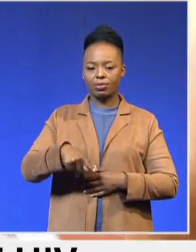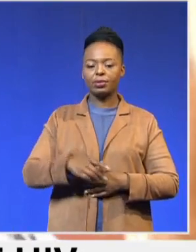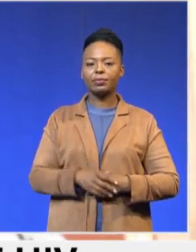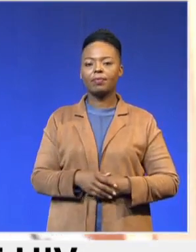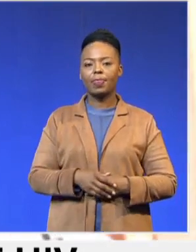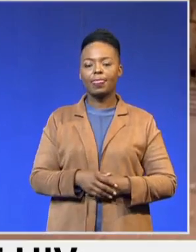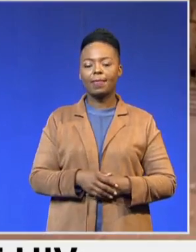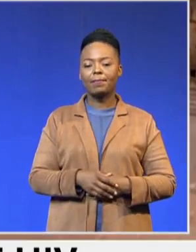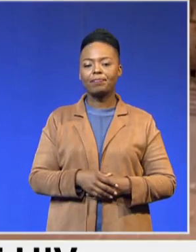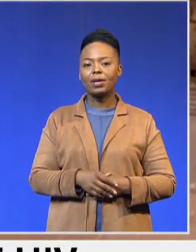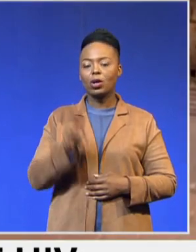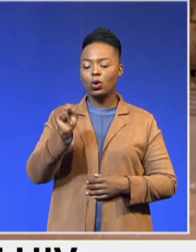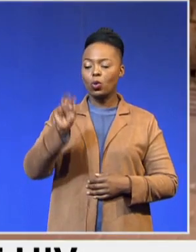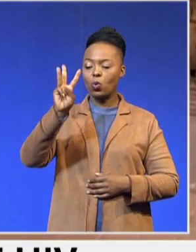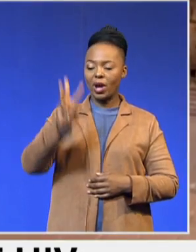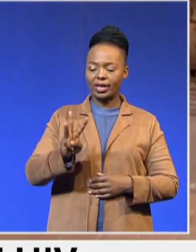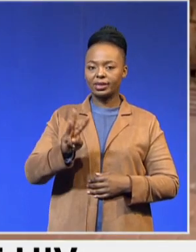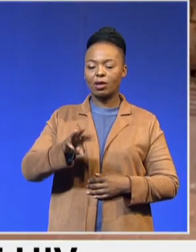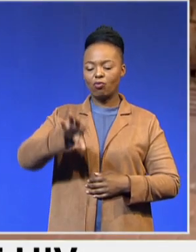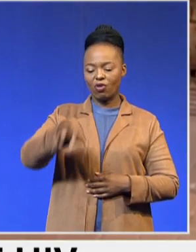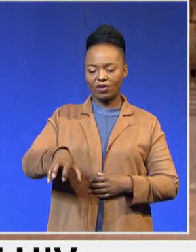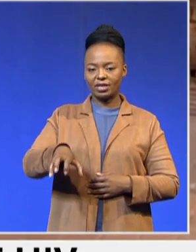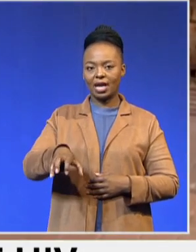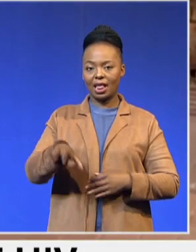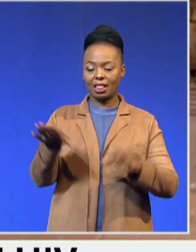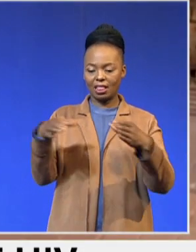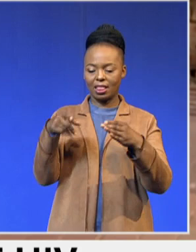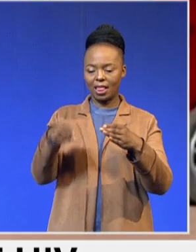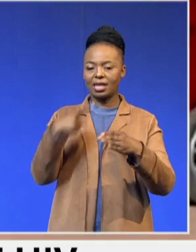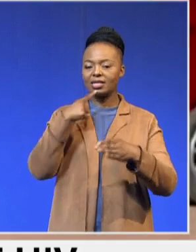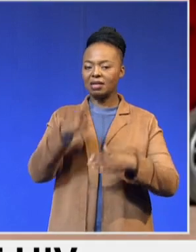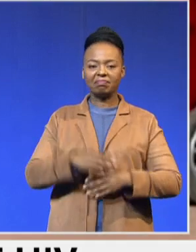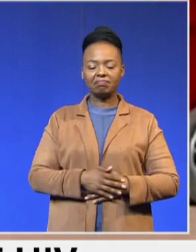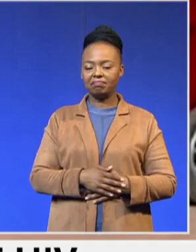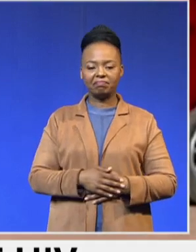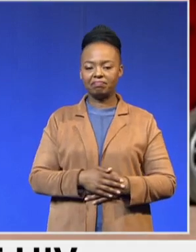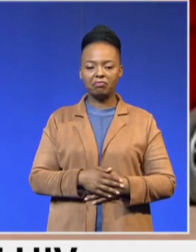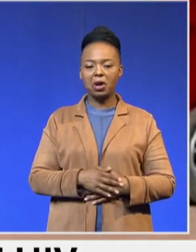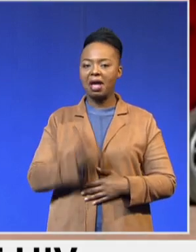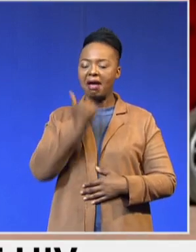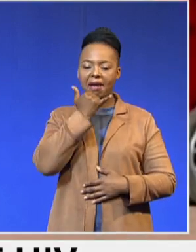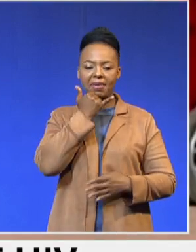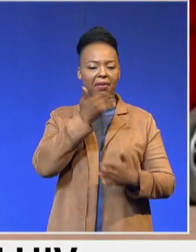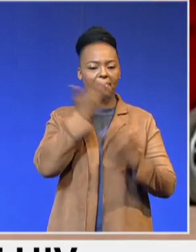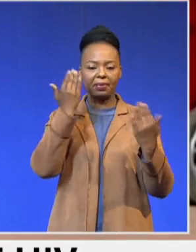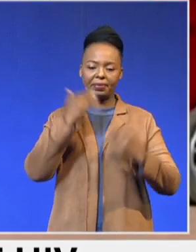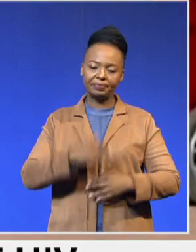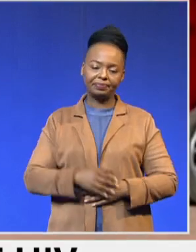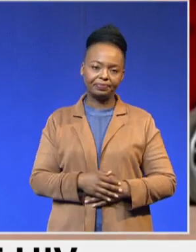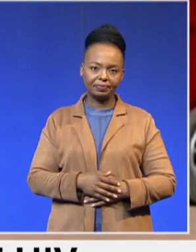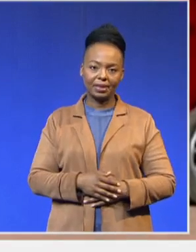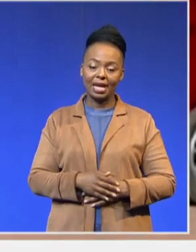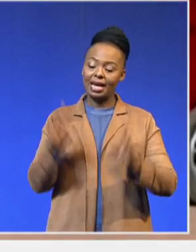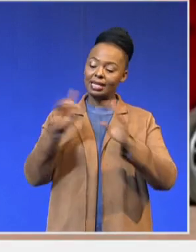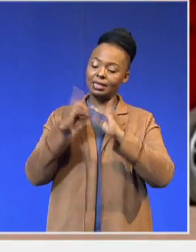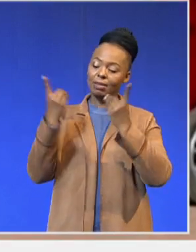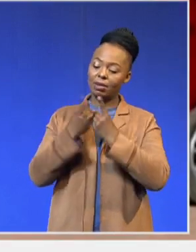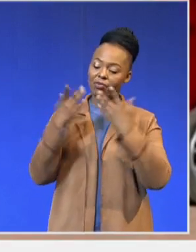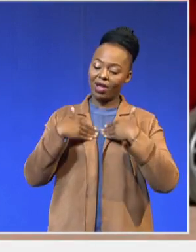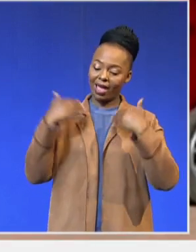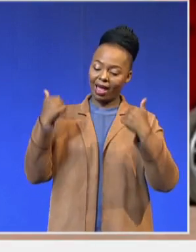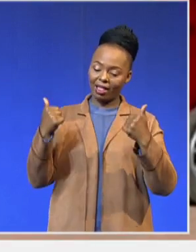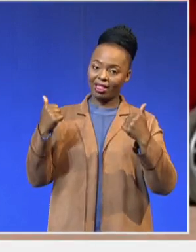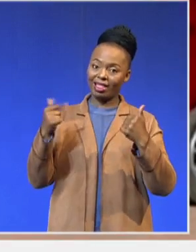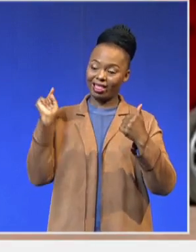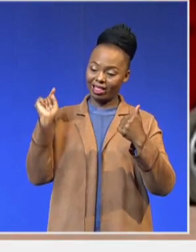The Northwest Provincial AIDS Council says they are not convinced. I think the Department of Health unit that has